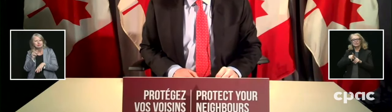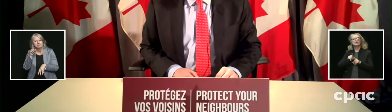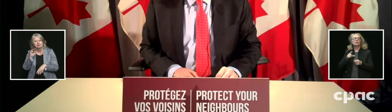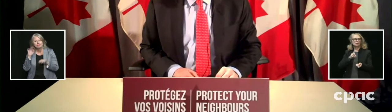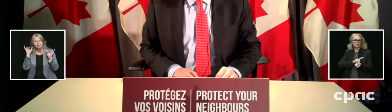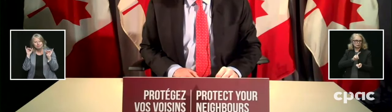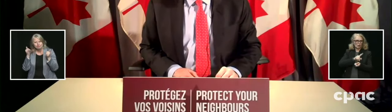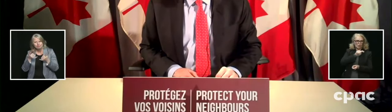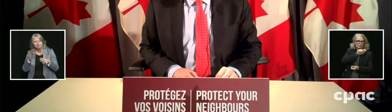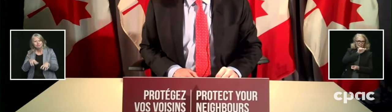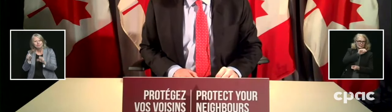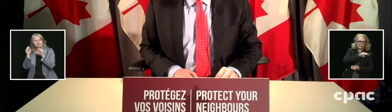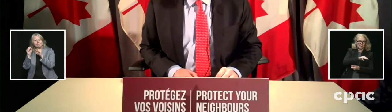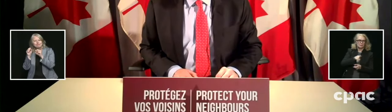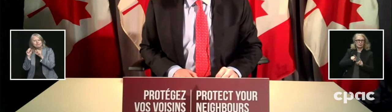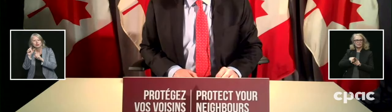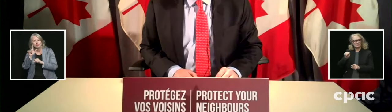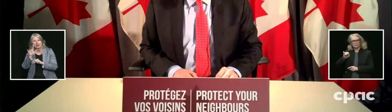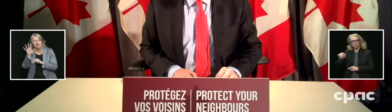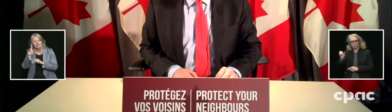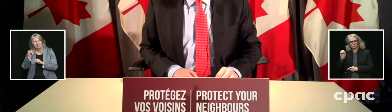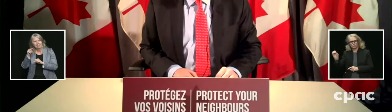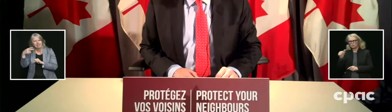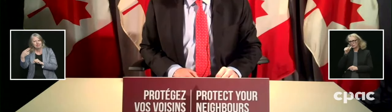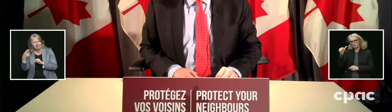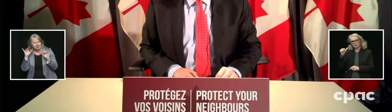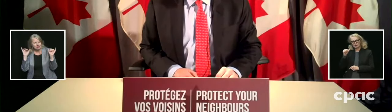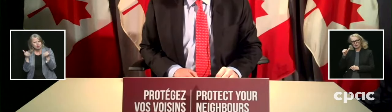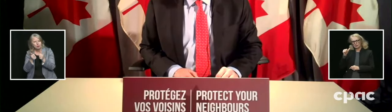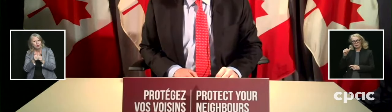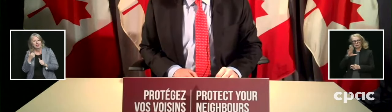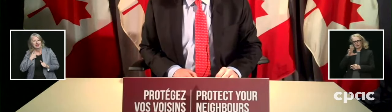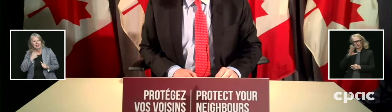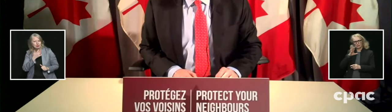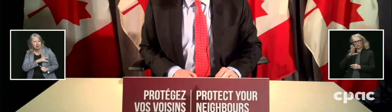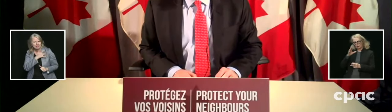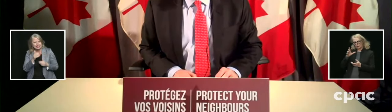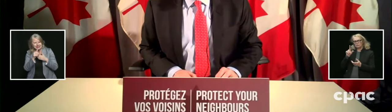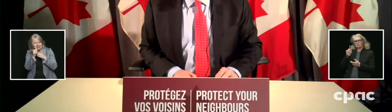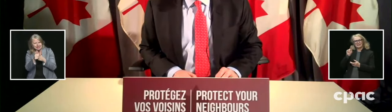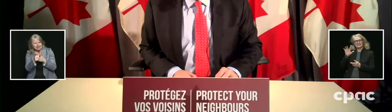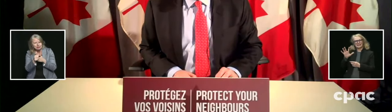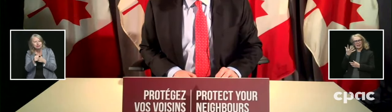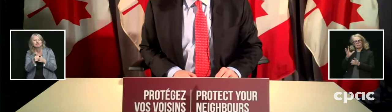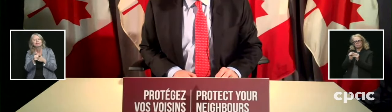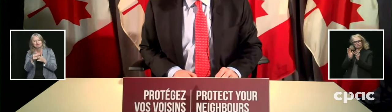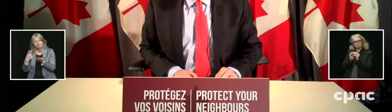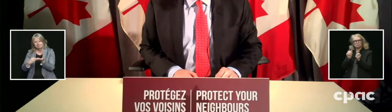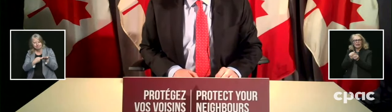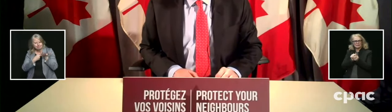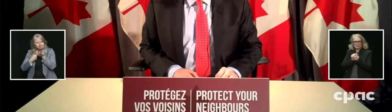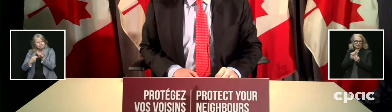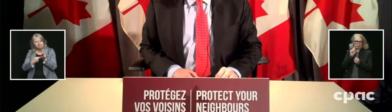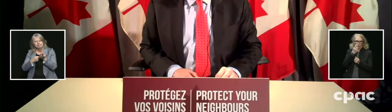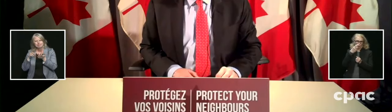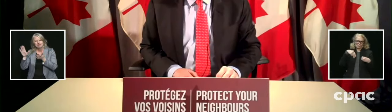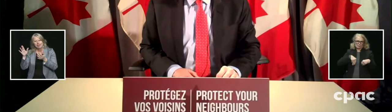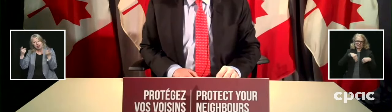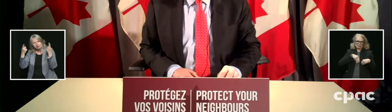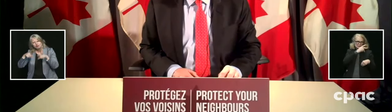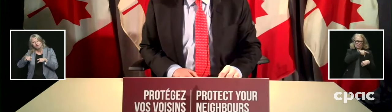the 25th call with Canada's first ministers to discuss their shared response